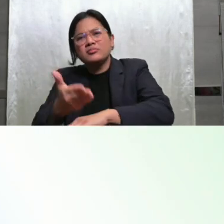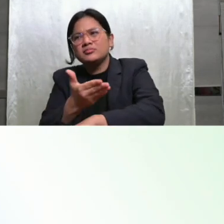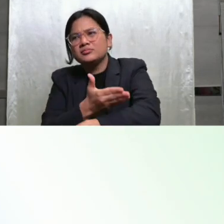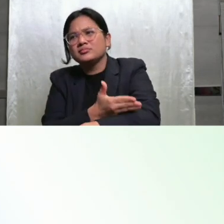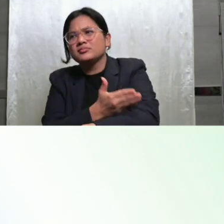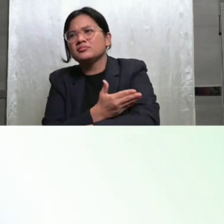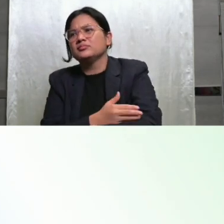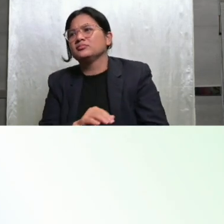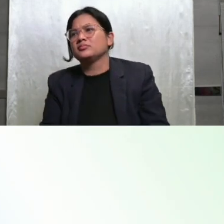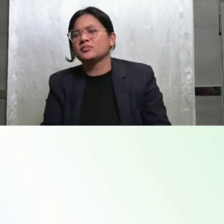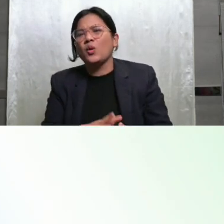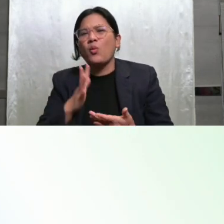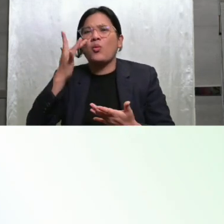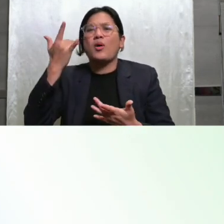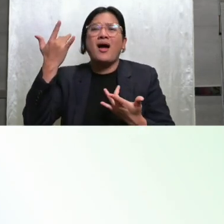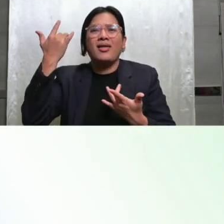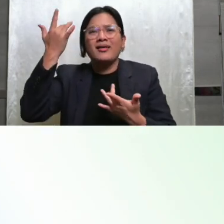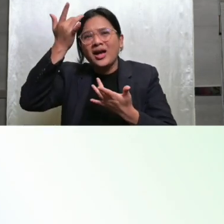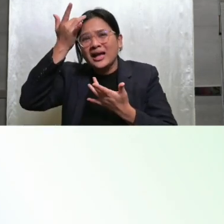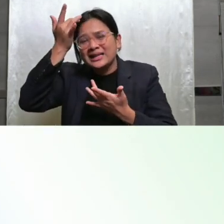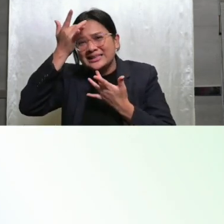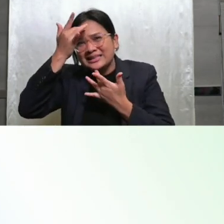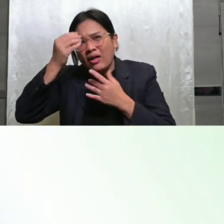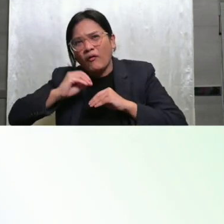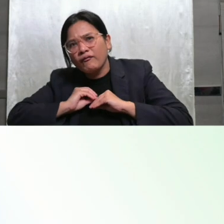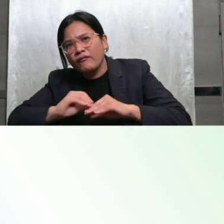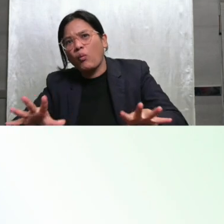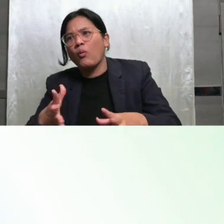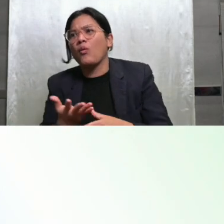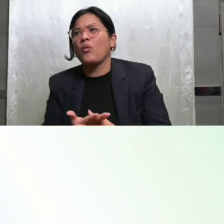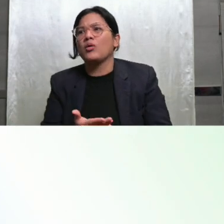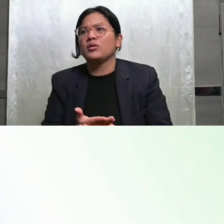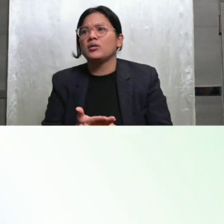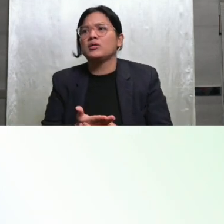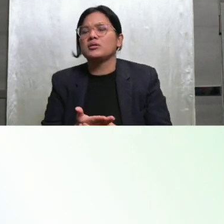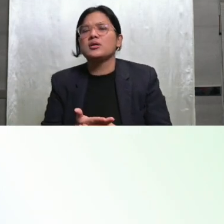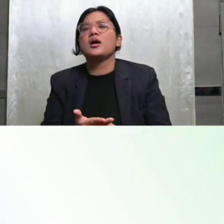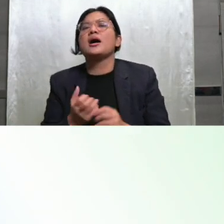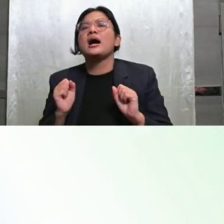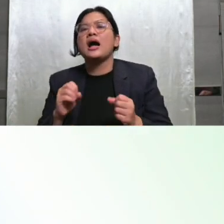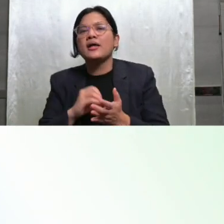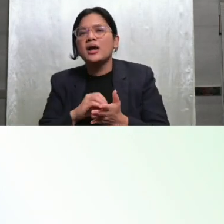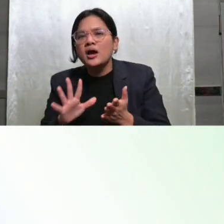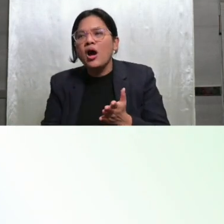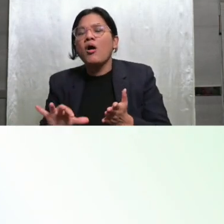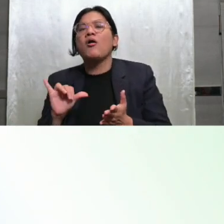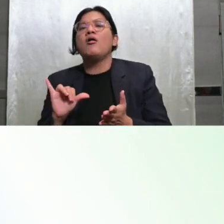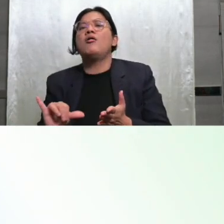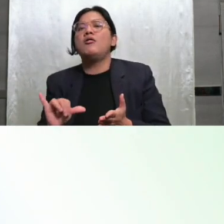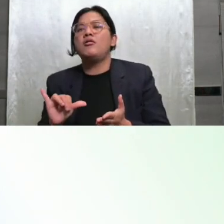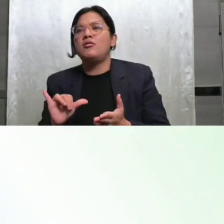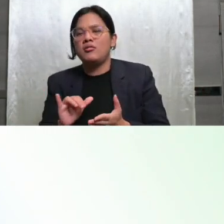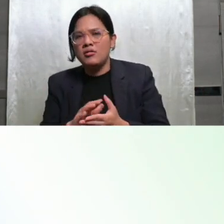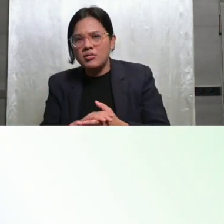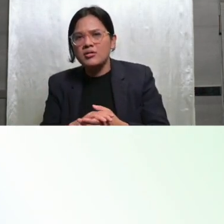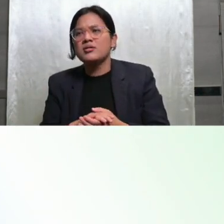learning losses through access to personalized and gamified educational content. Our mission is simple: